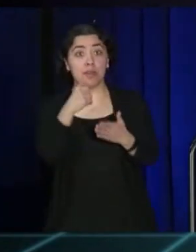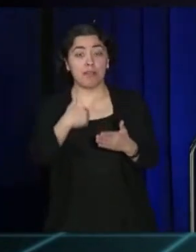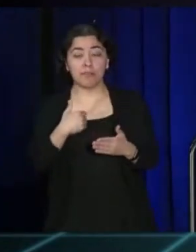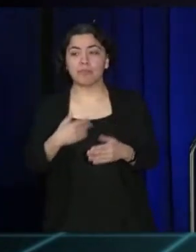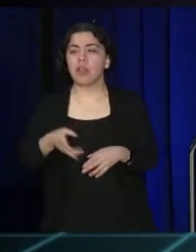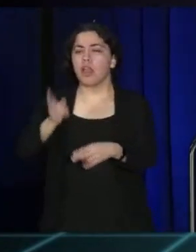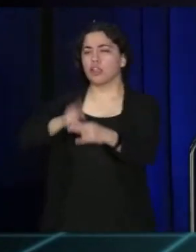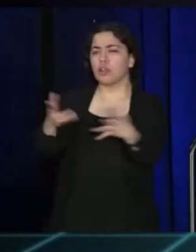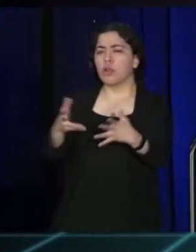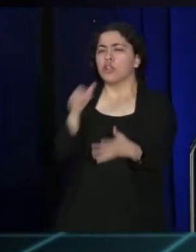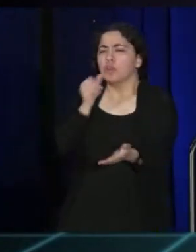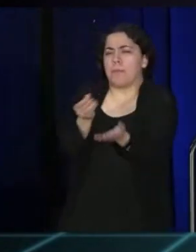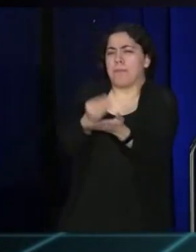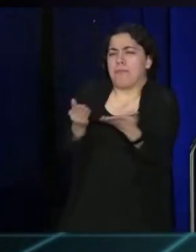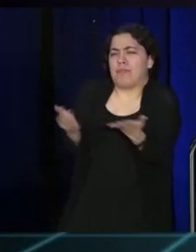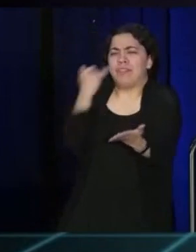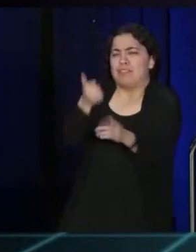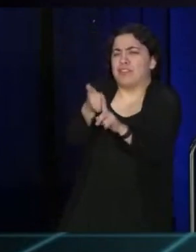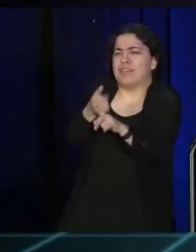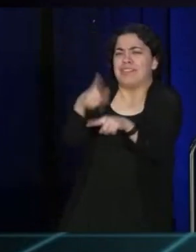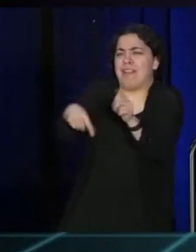Don't Buy Stuff You Cannot Afford.